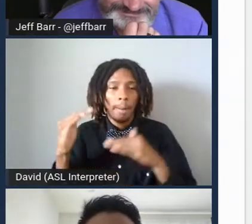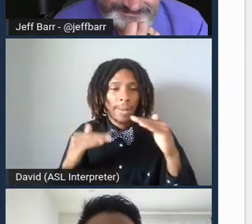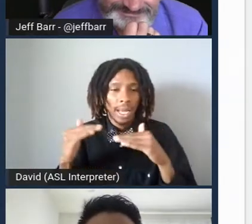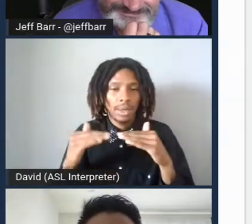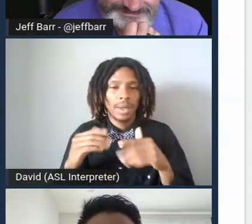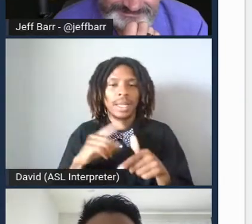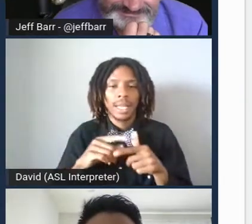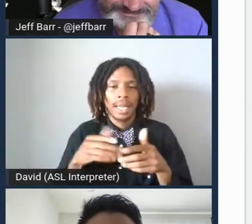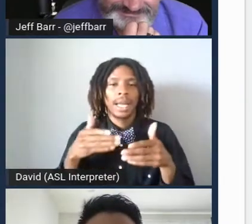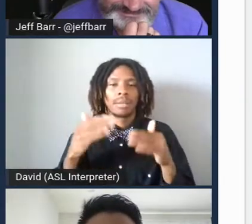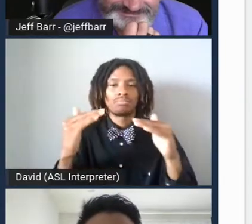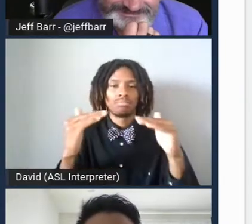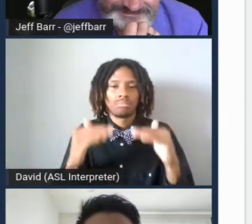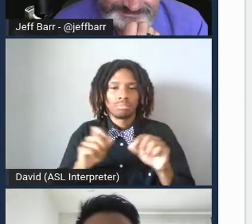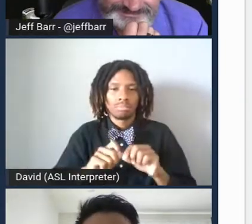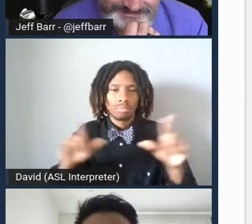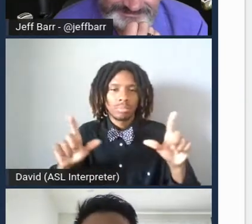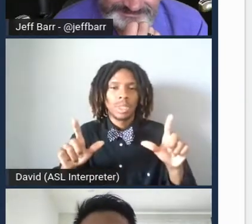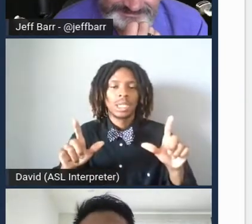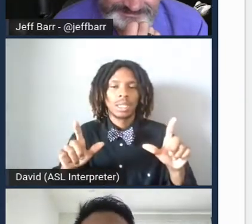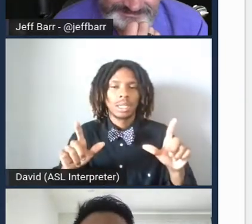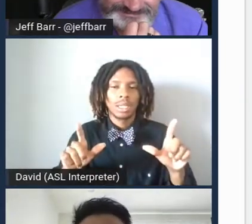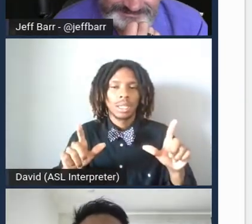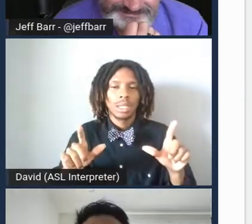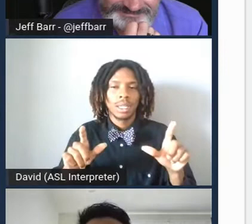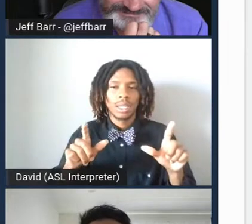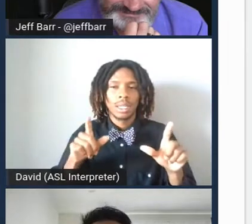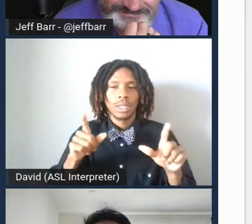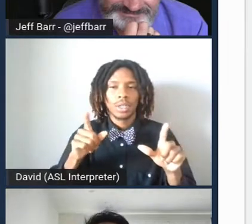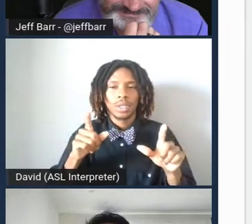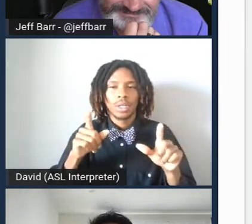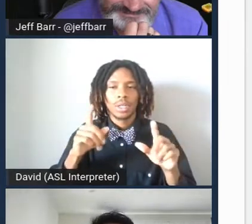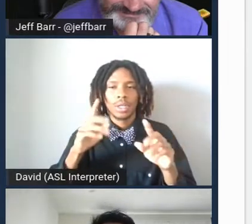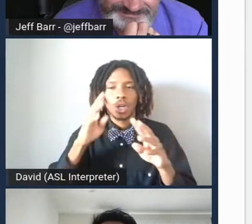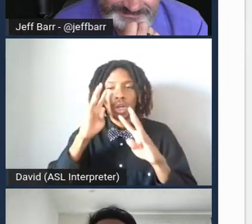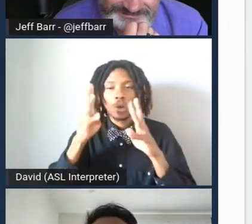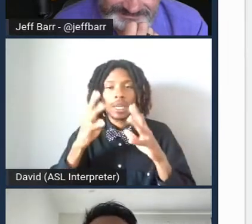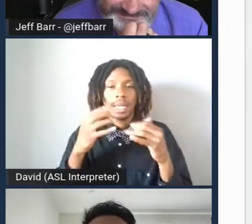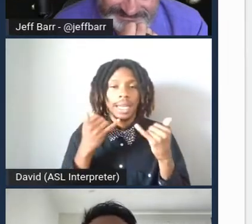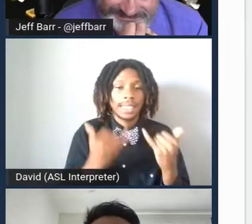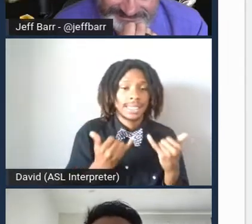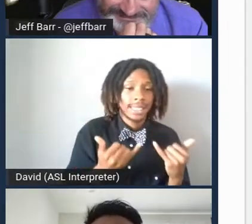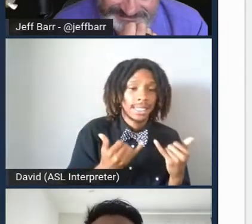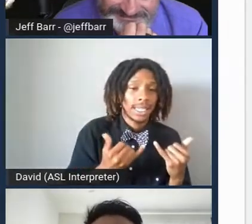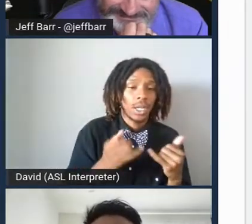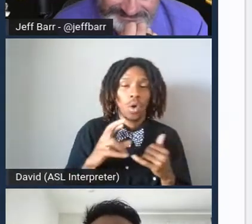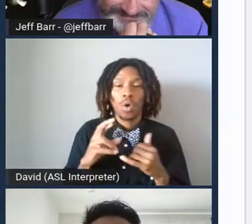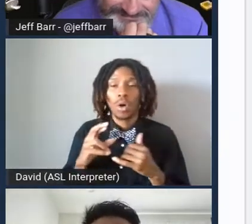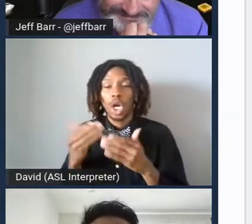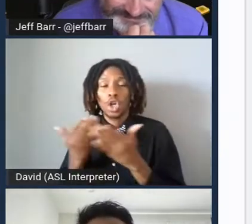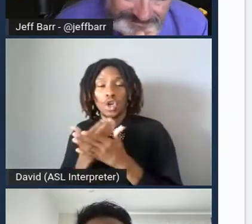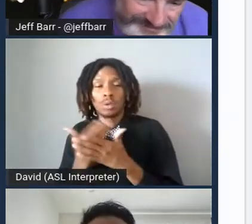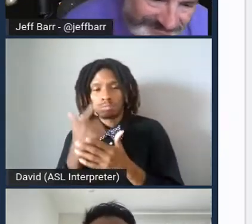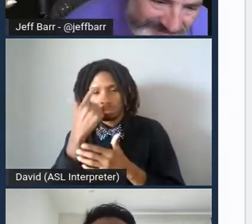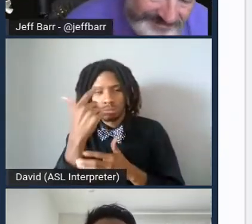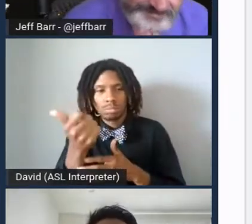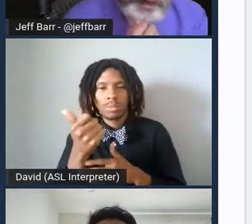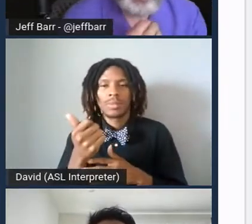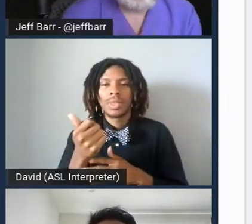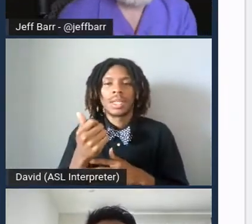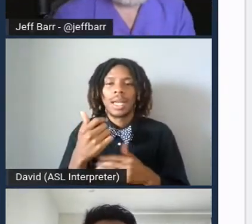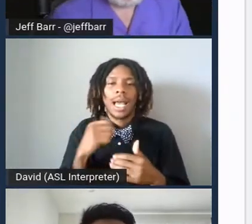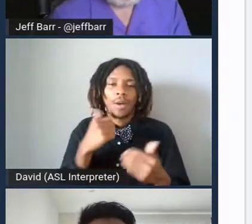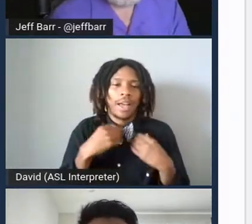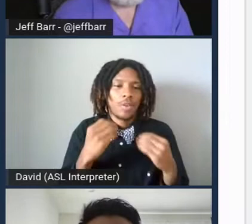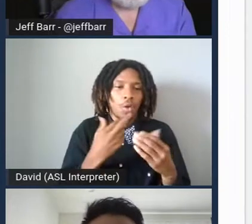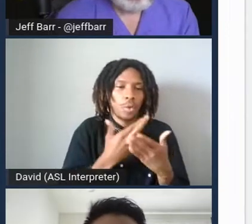it'll allow you to create either your existing resource set or create a new one. In this case, I don't have any